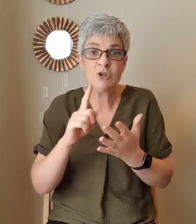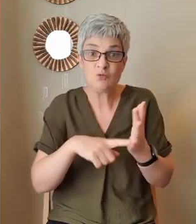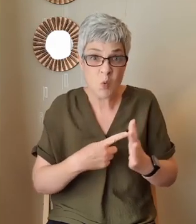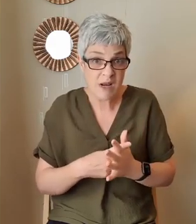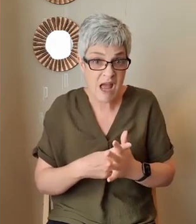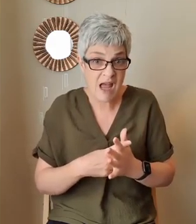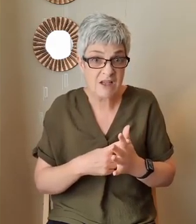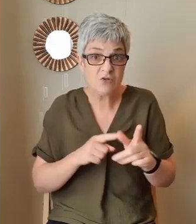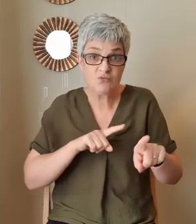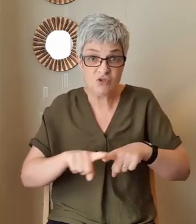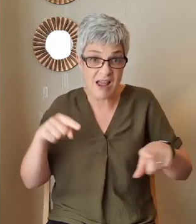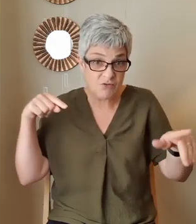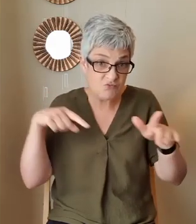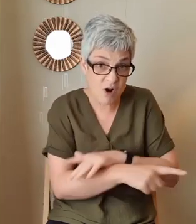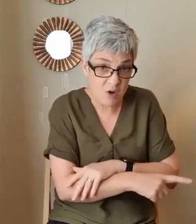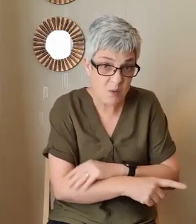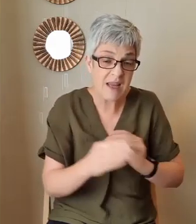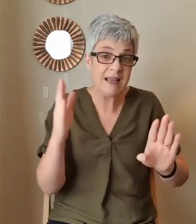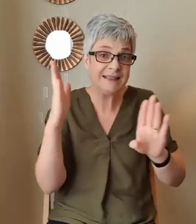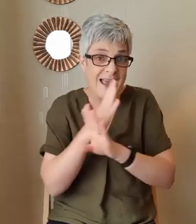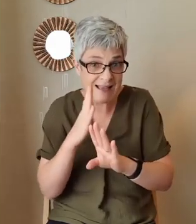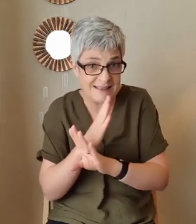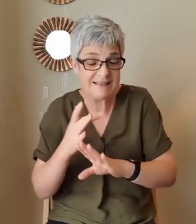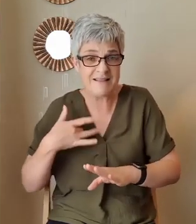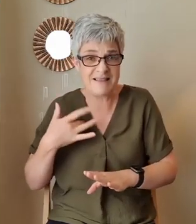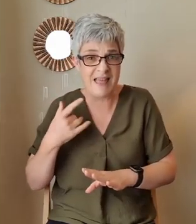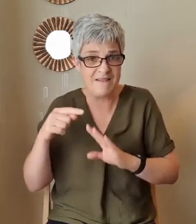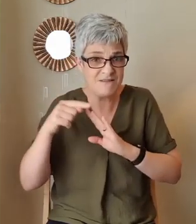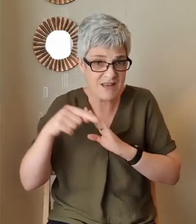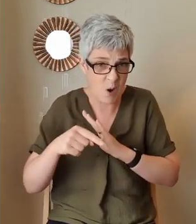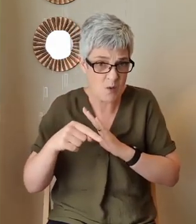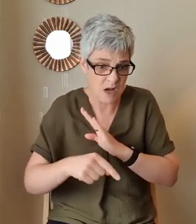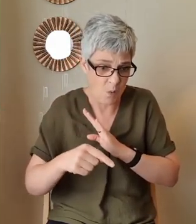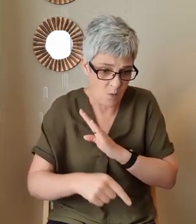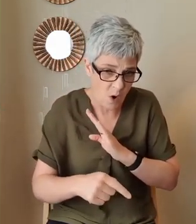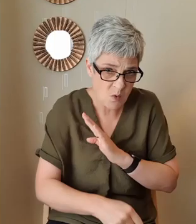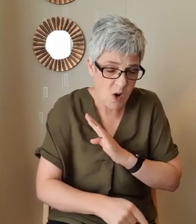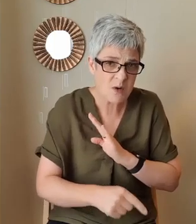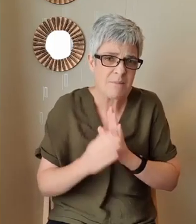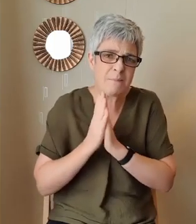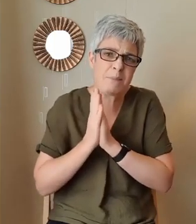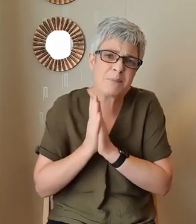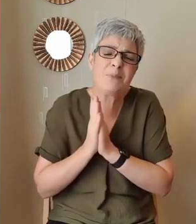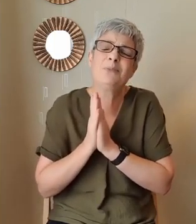Even Jonah, who'd tried to run away, who'd hidden, whose life had gone down and down, and who